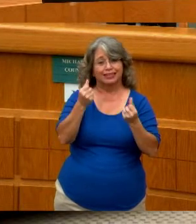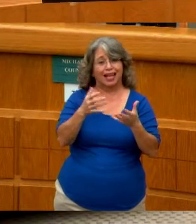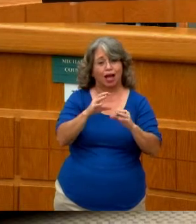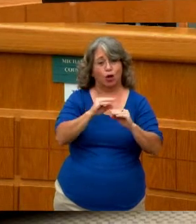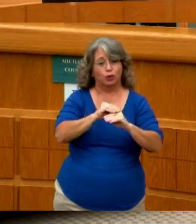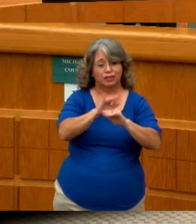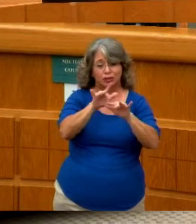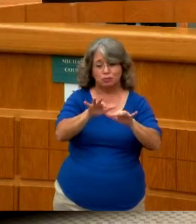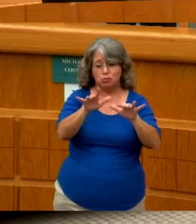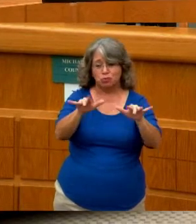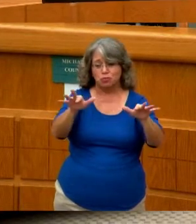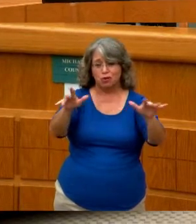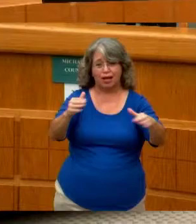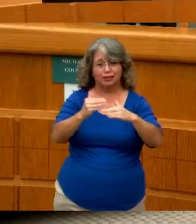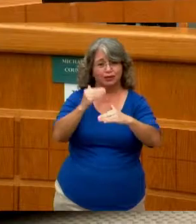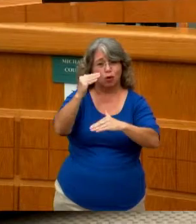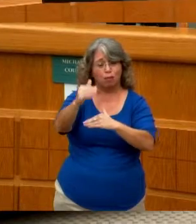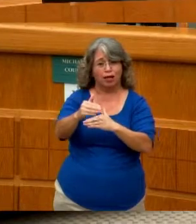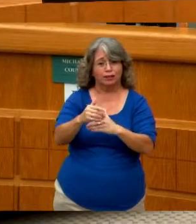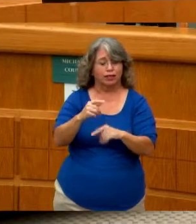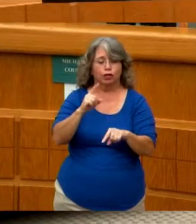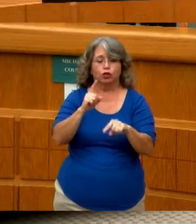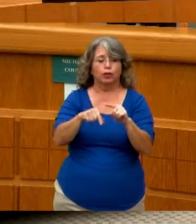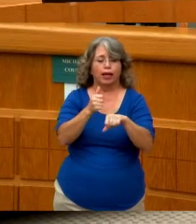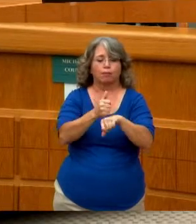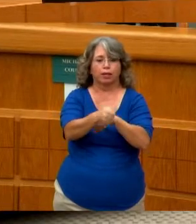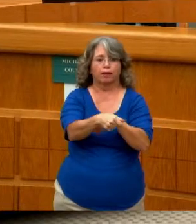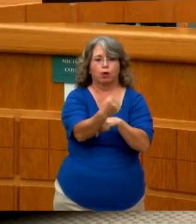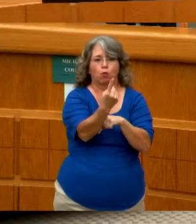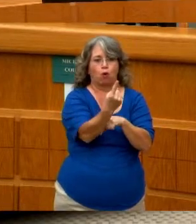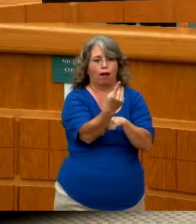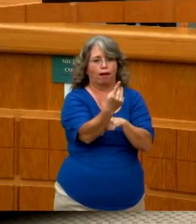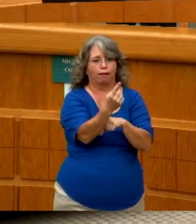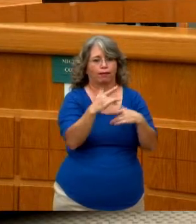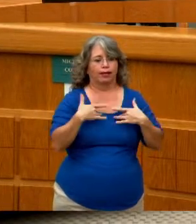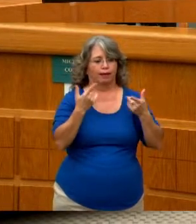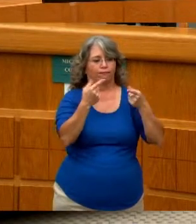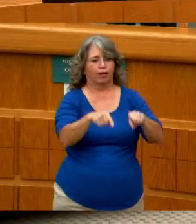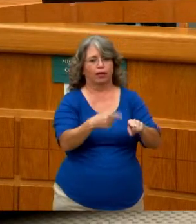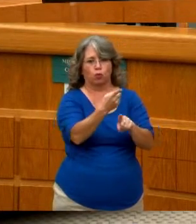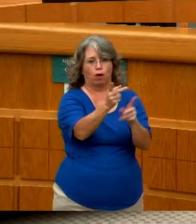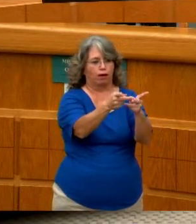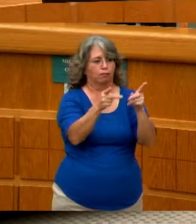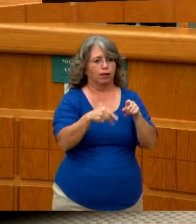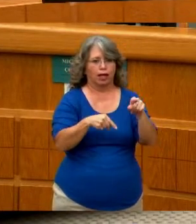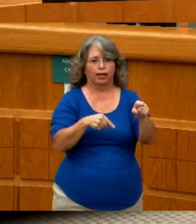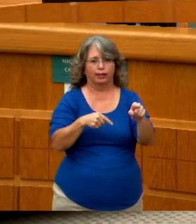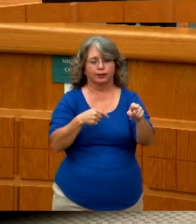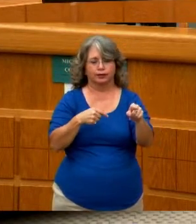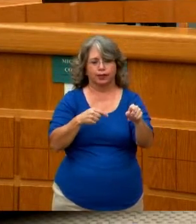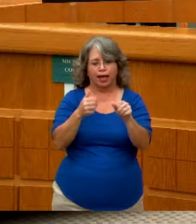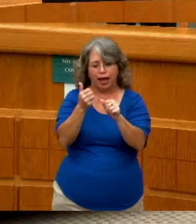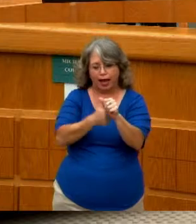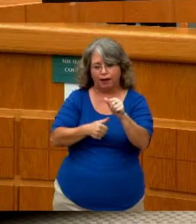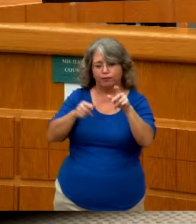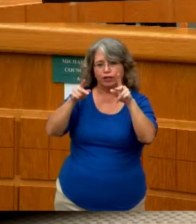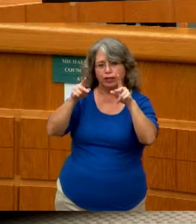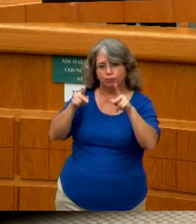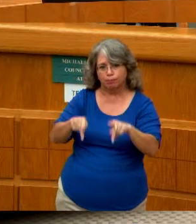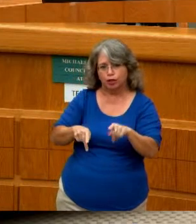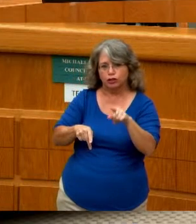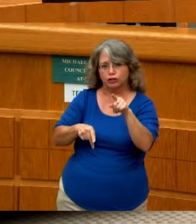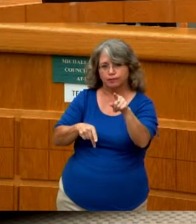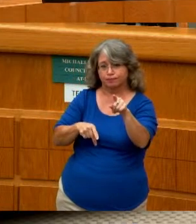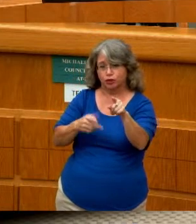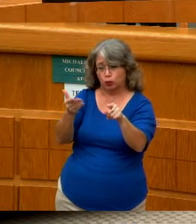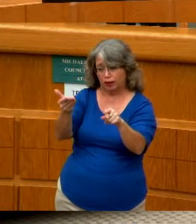contact has spread so much, we're not looking at single events. We're looking at every person coming back,